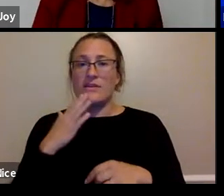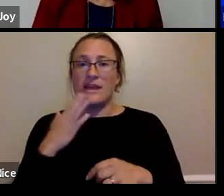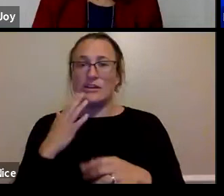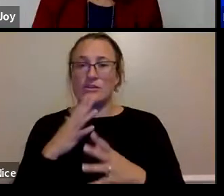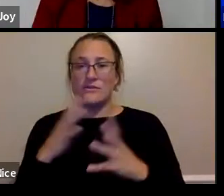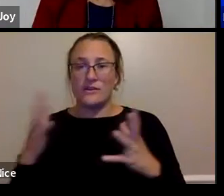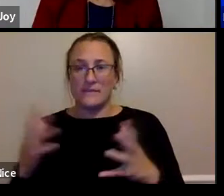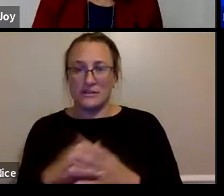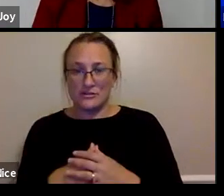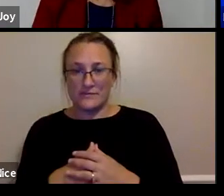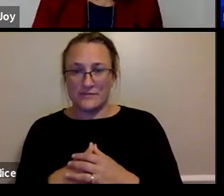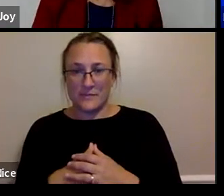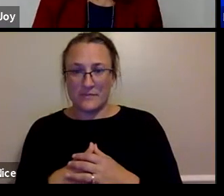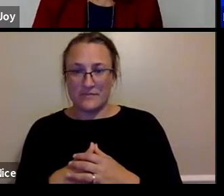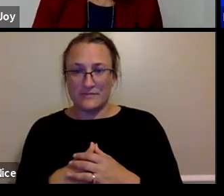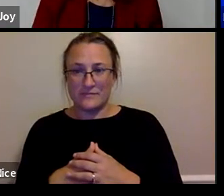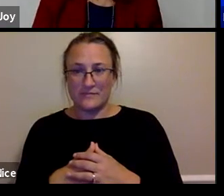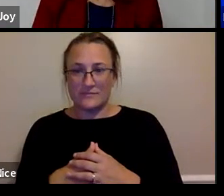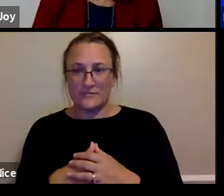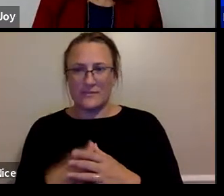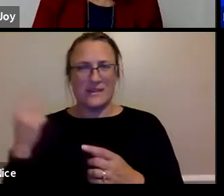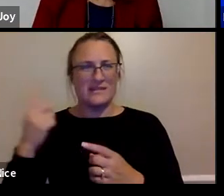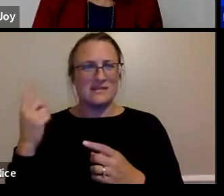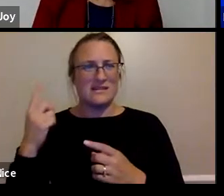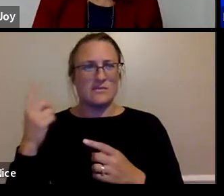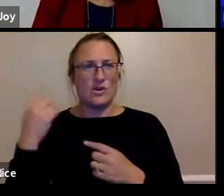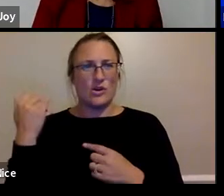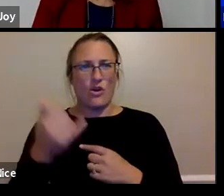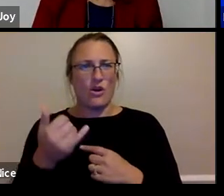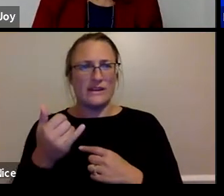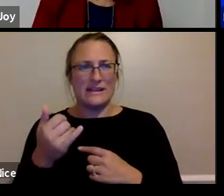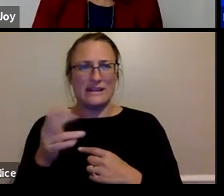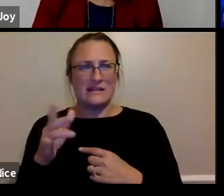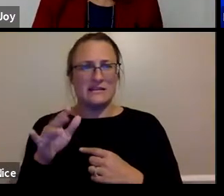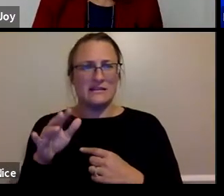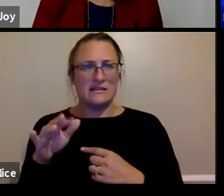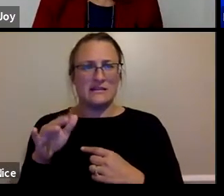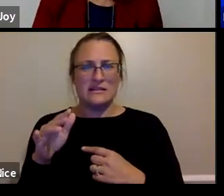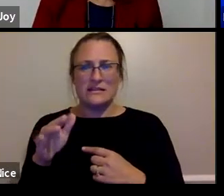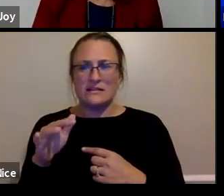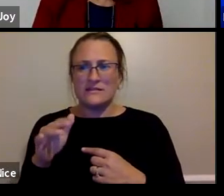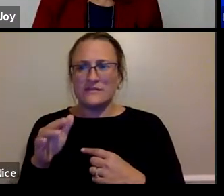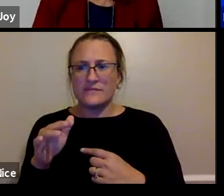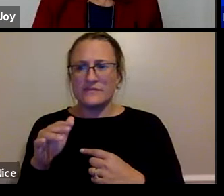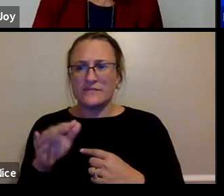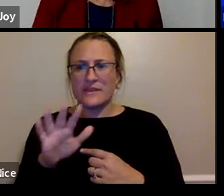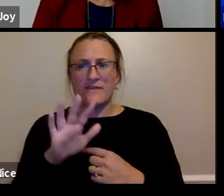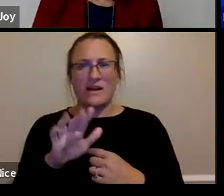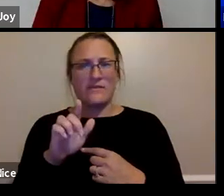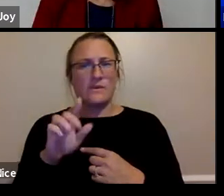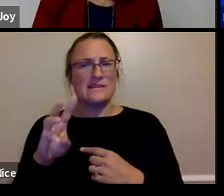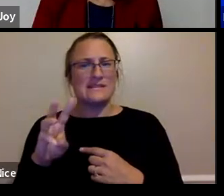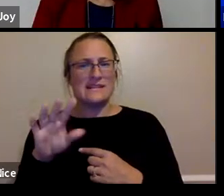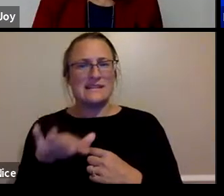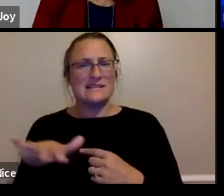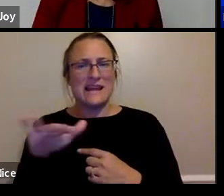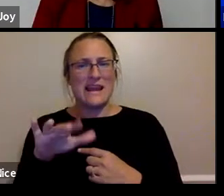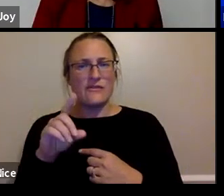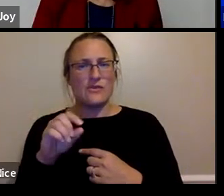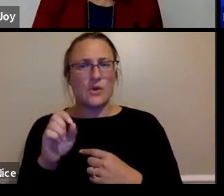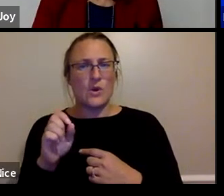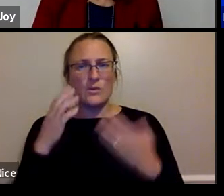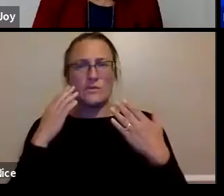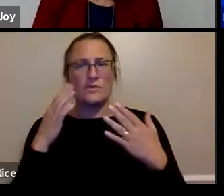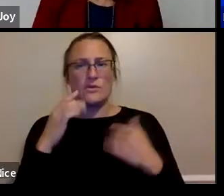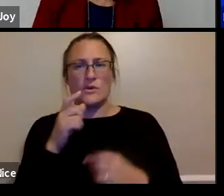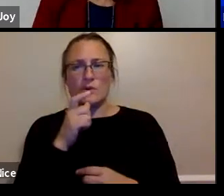much. Someone has called in on a 516 area code. We don't know